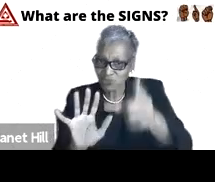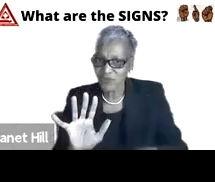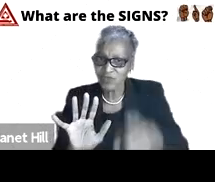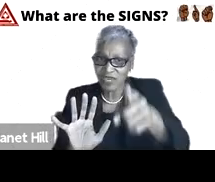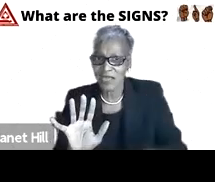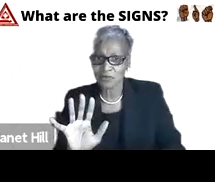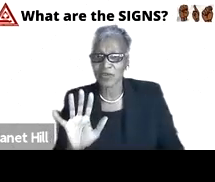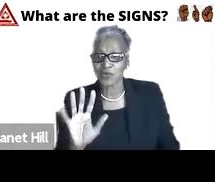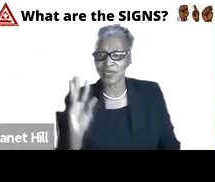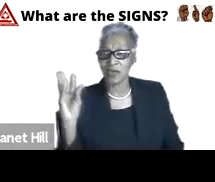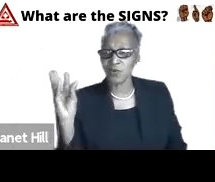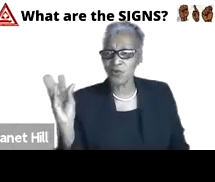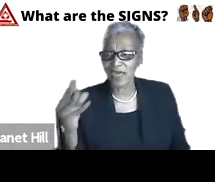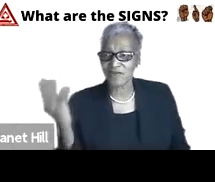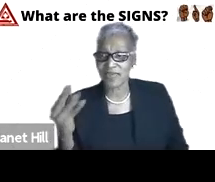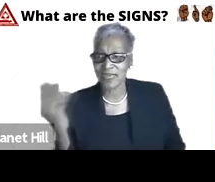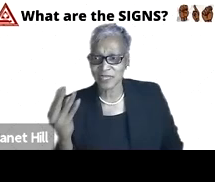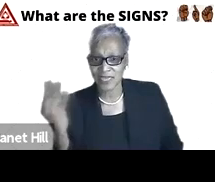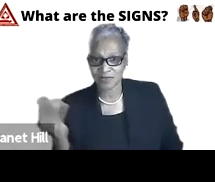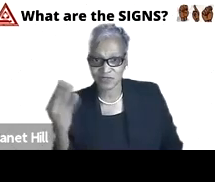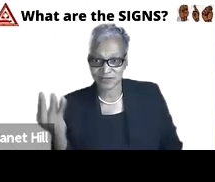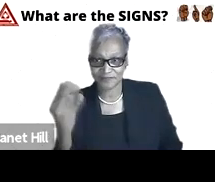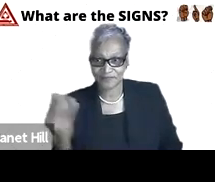shape. So let's review that column right quick. What do we have?